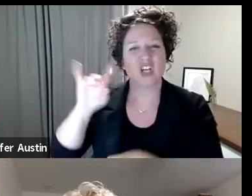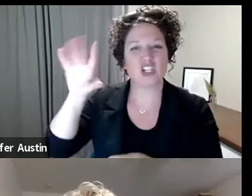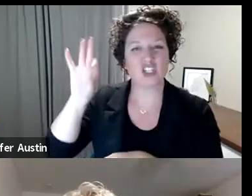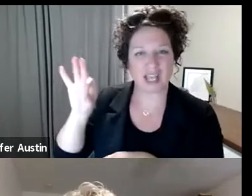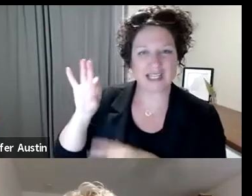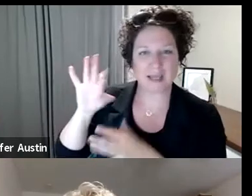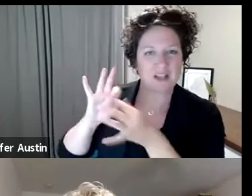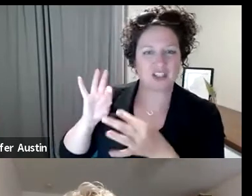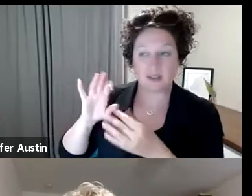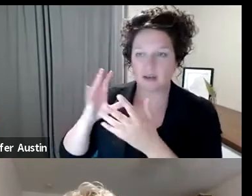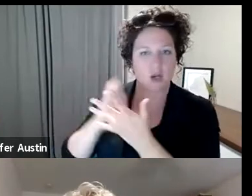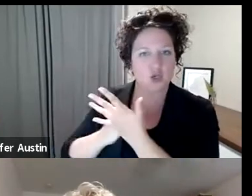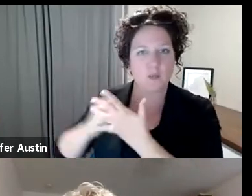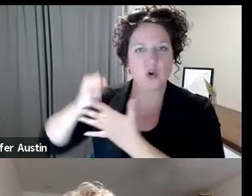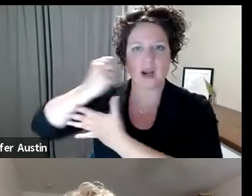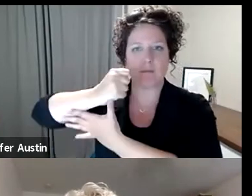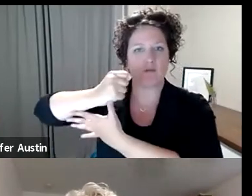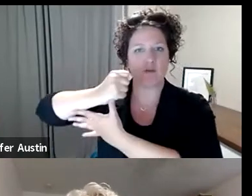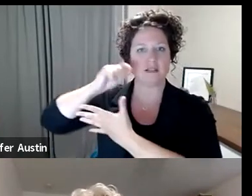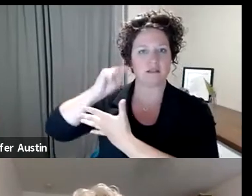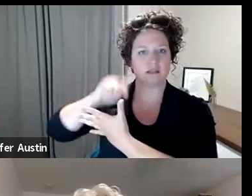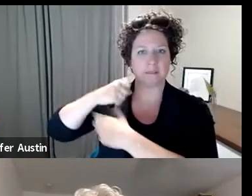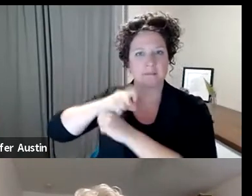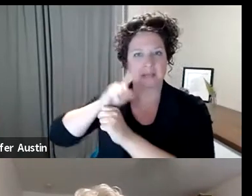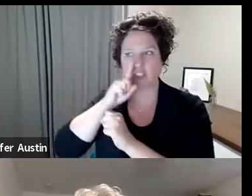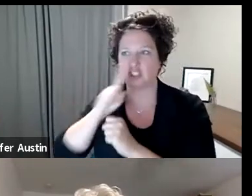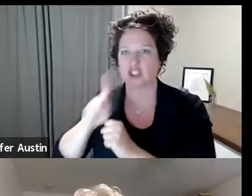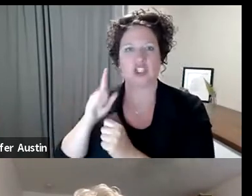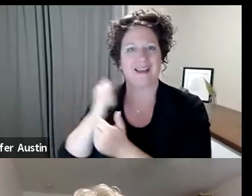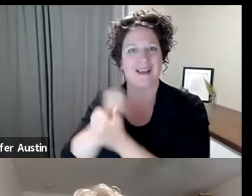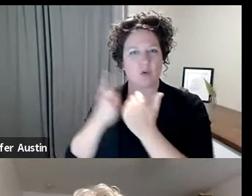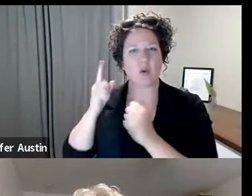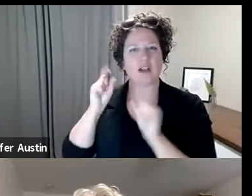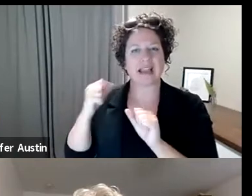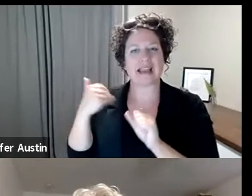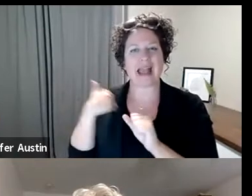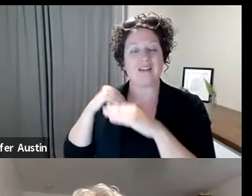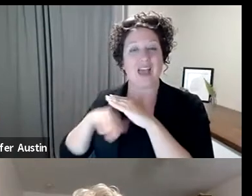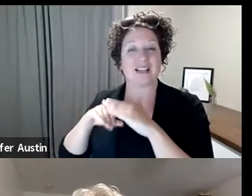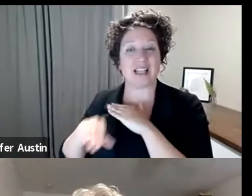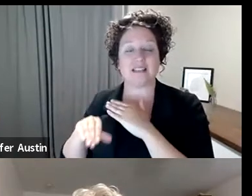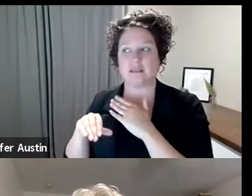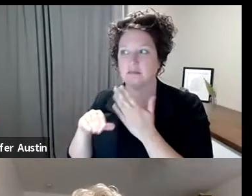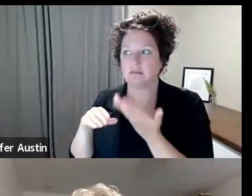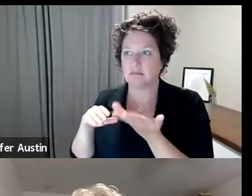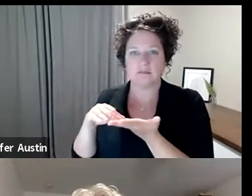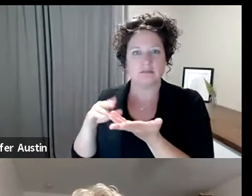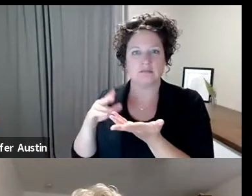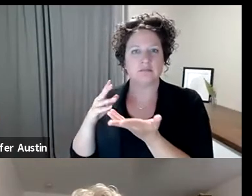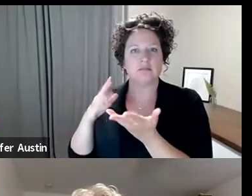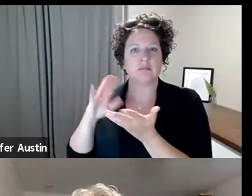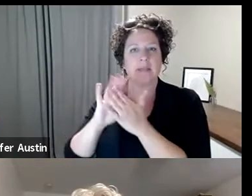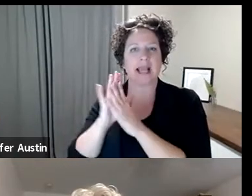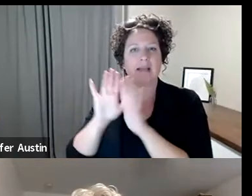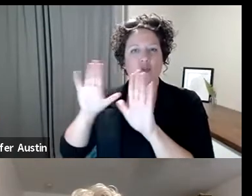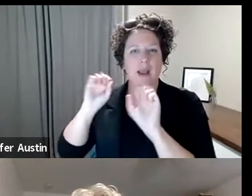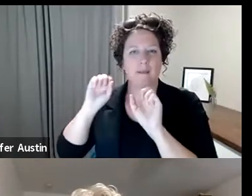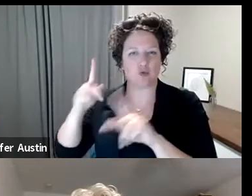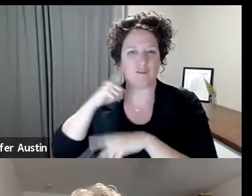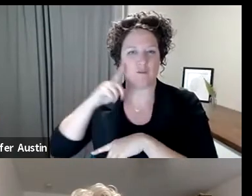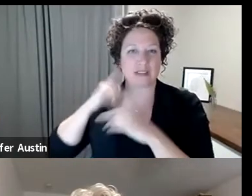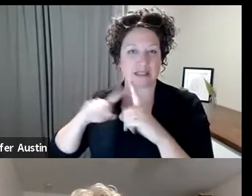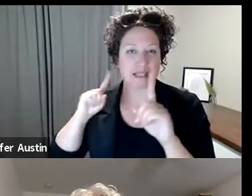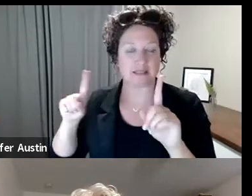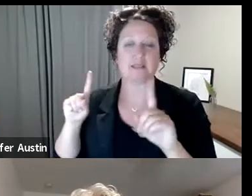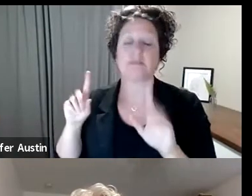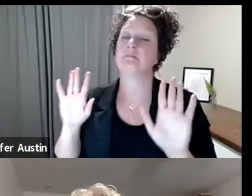up front, up top, front and center, making sure that everybody could have access became a great opportunity for success.